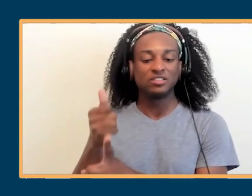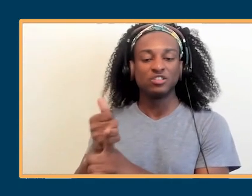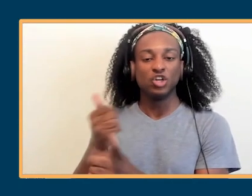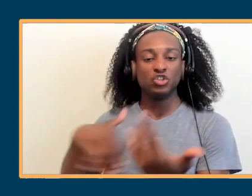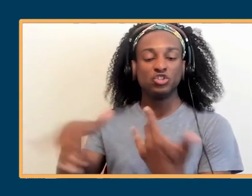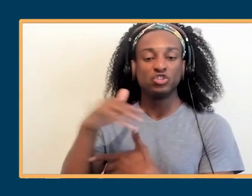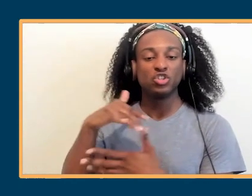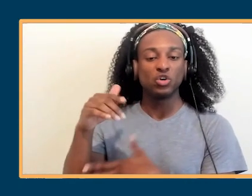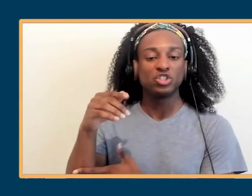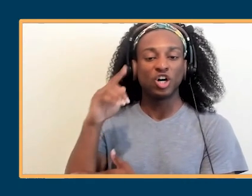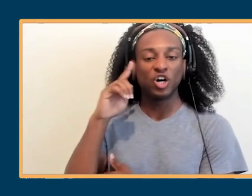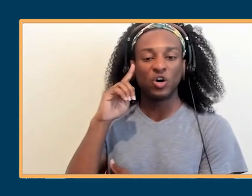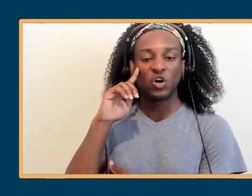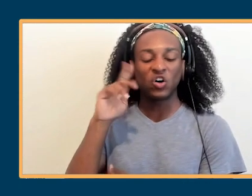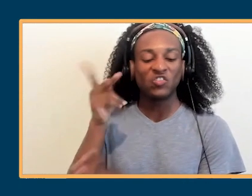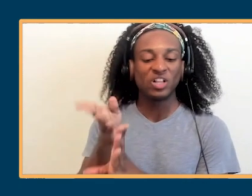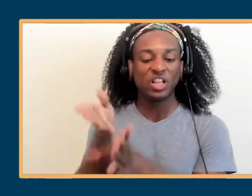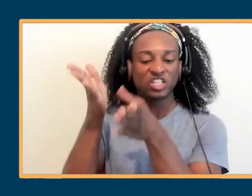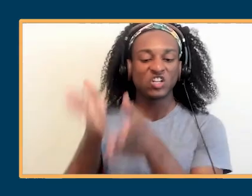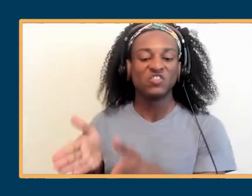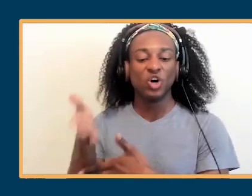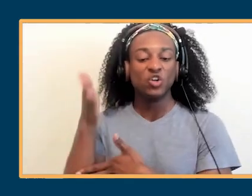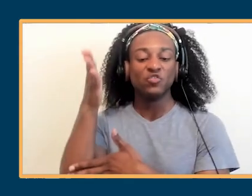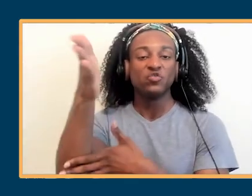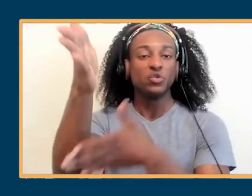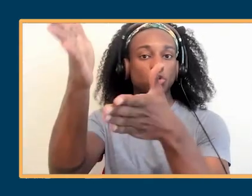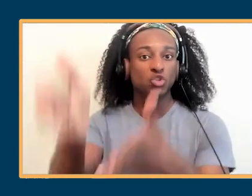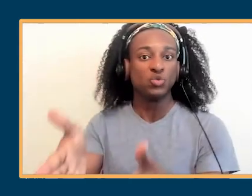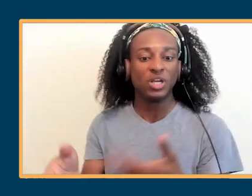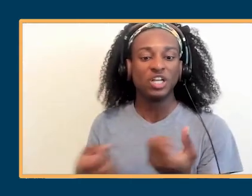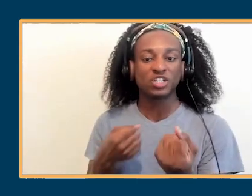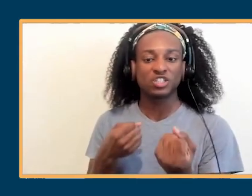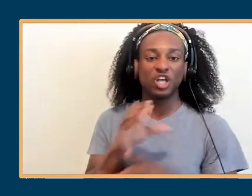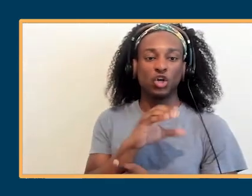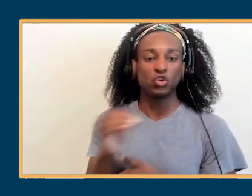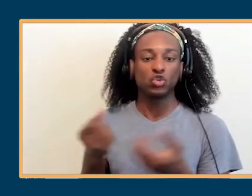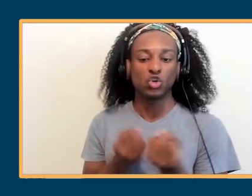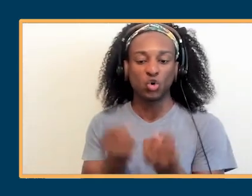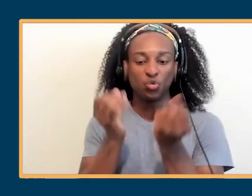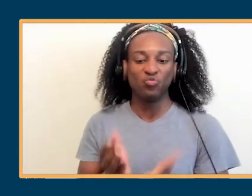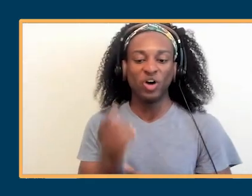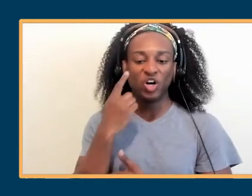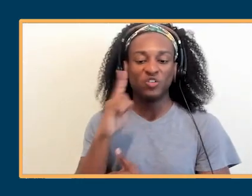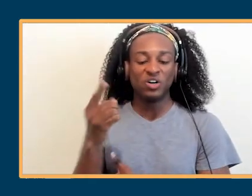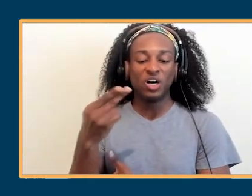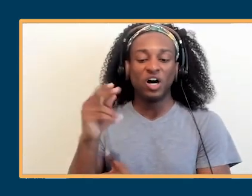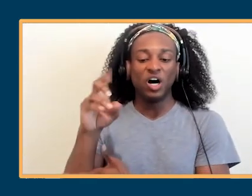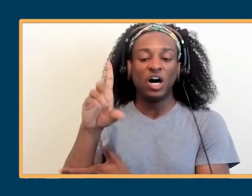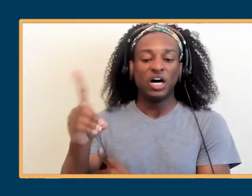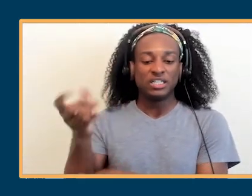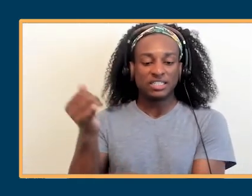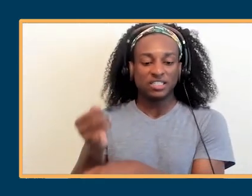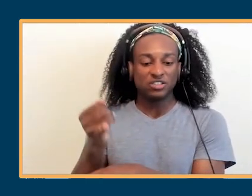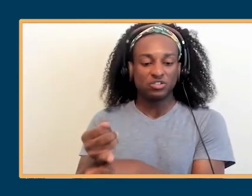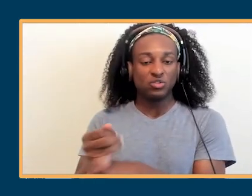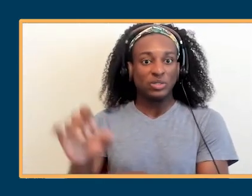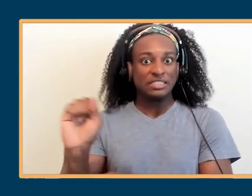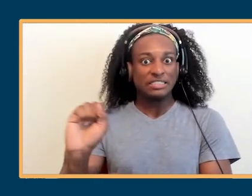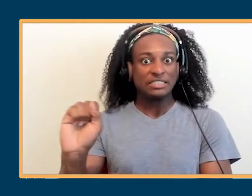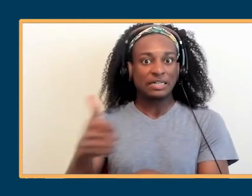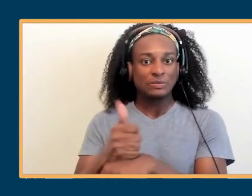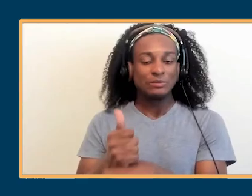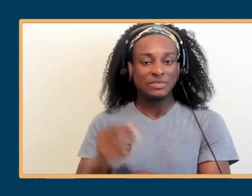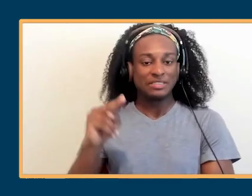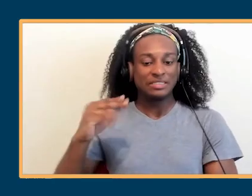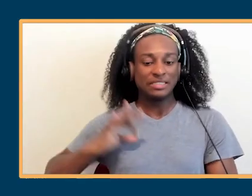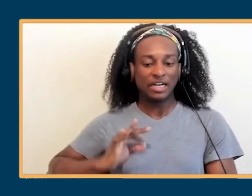Holon Institute, a Seattle-based nonprofit think tank dedicated to cultivating the relational conditions for